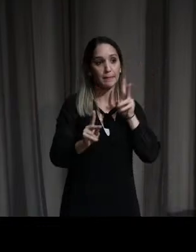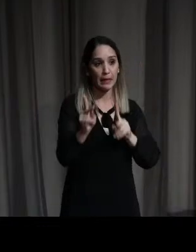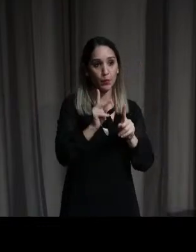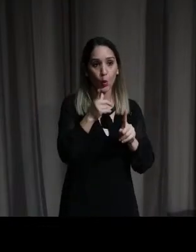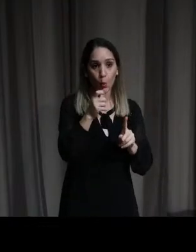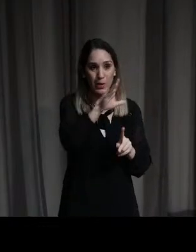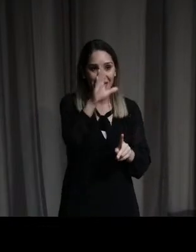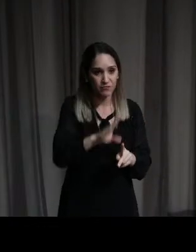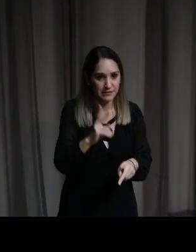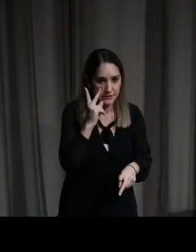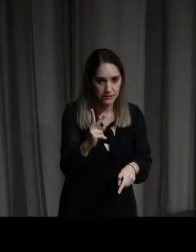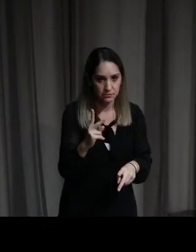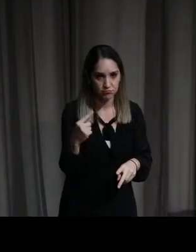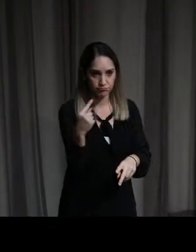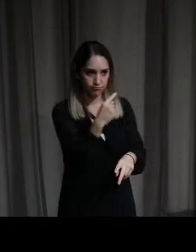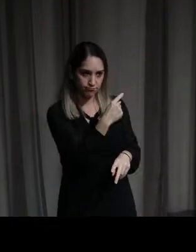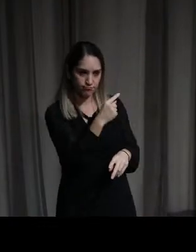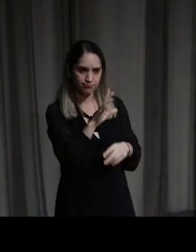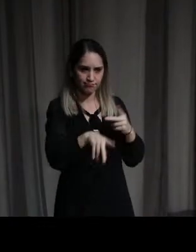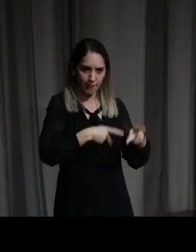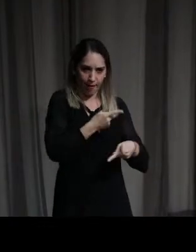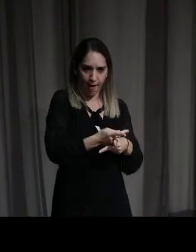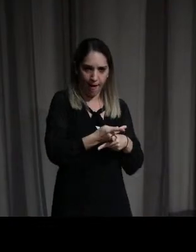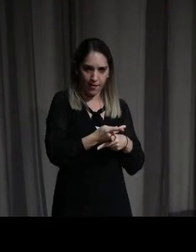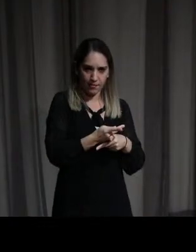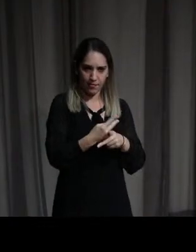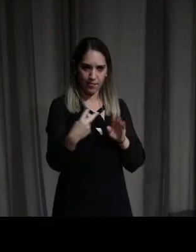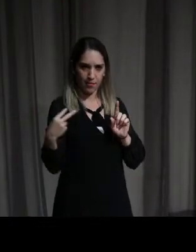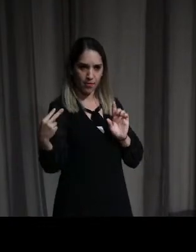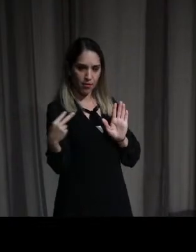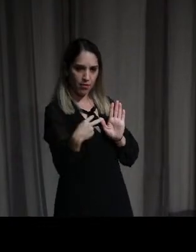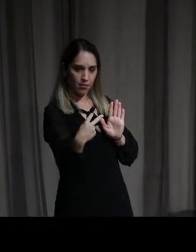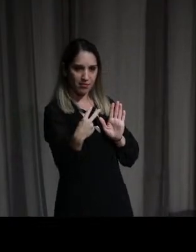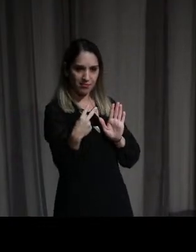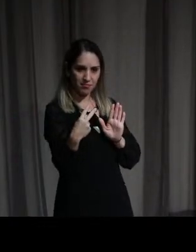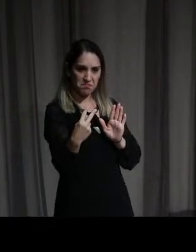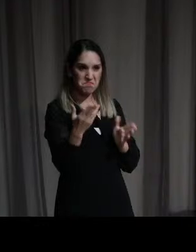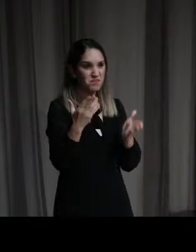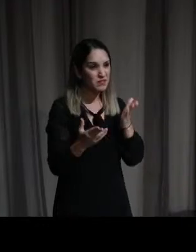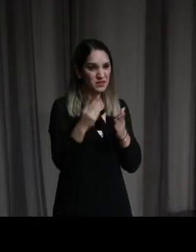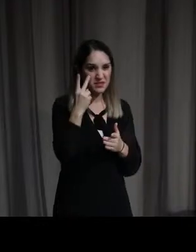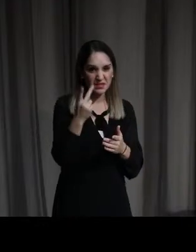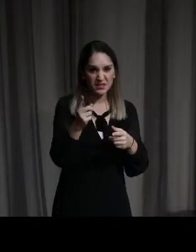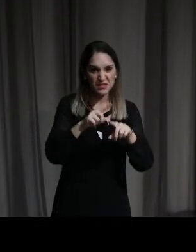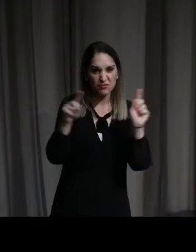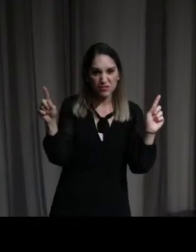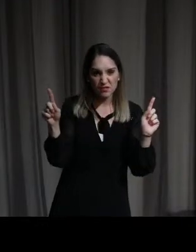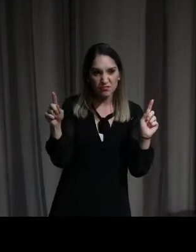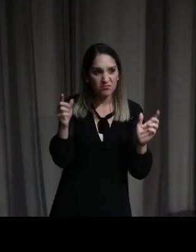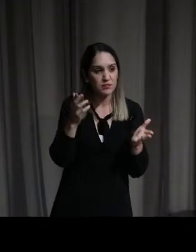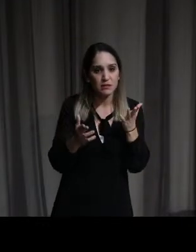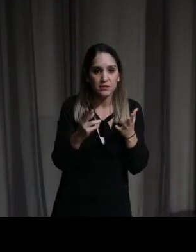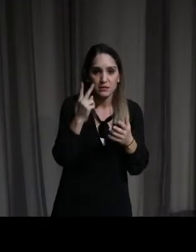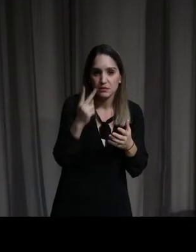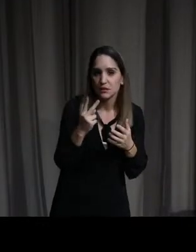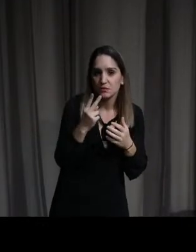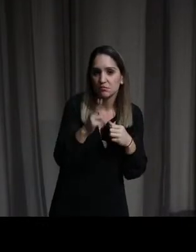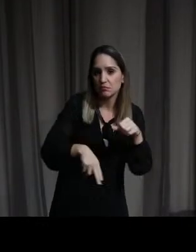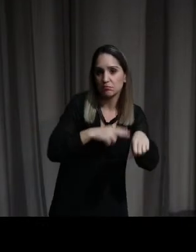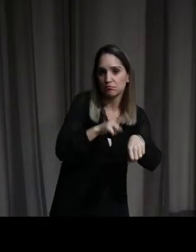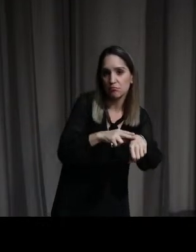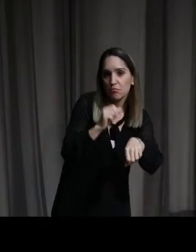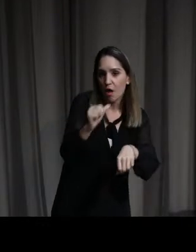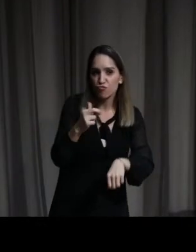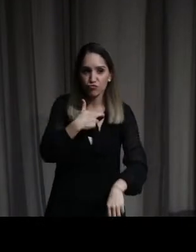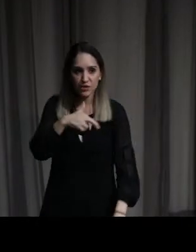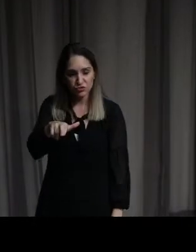with it, that they don't have to see it that way. Right. They can see it again as nature. Right. And